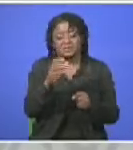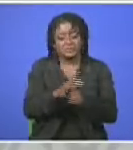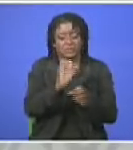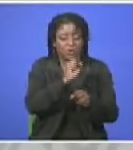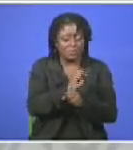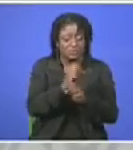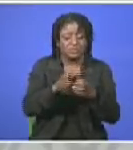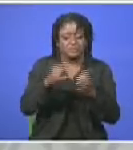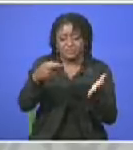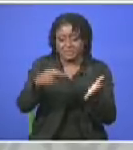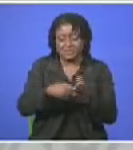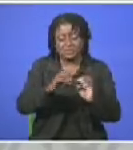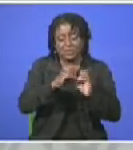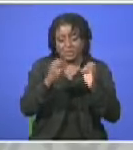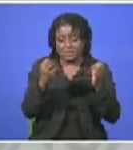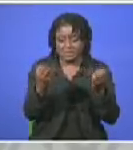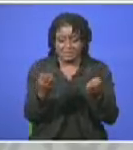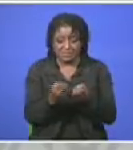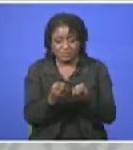of this organization.